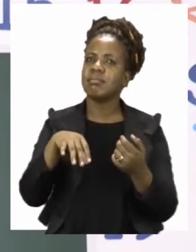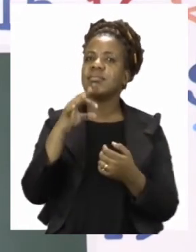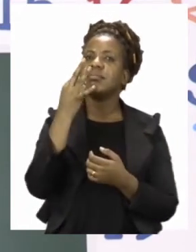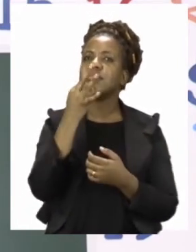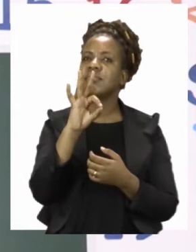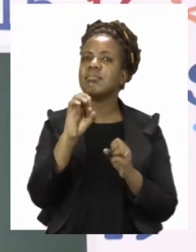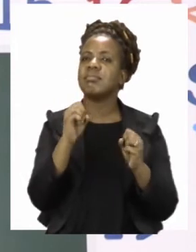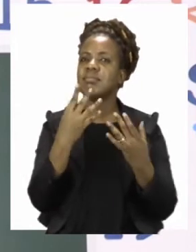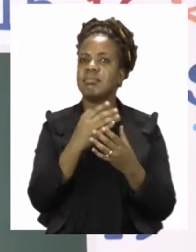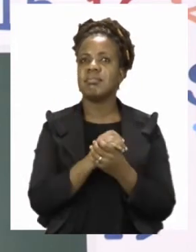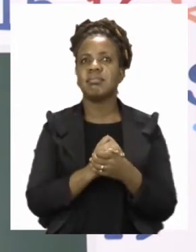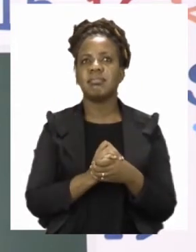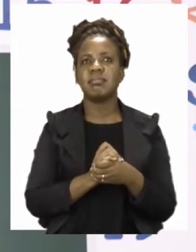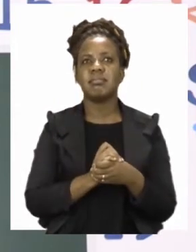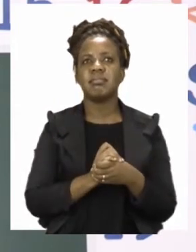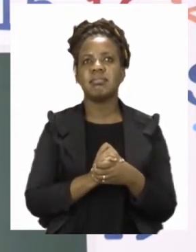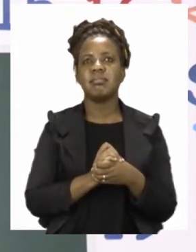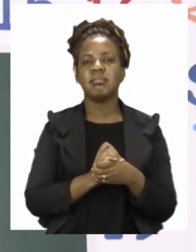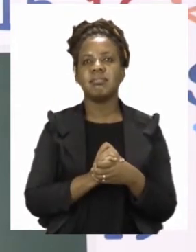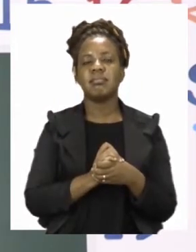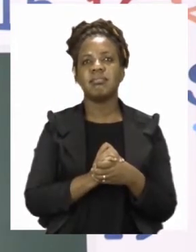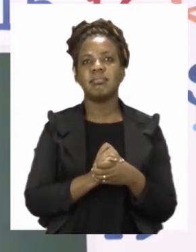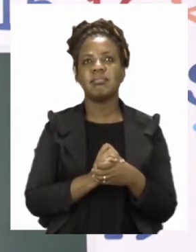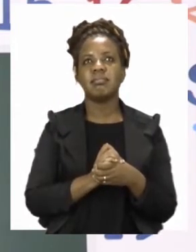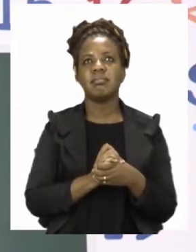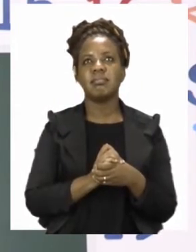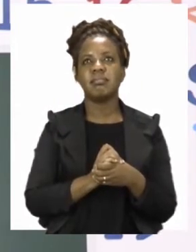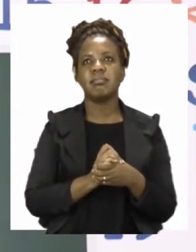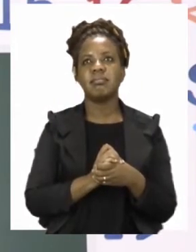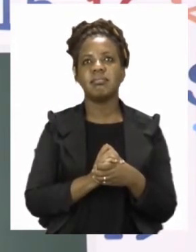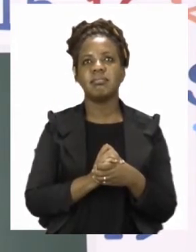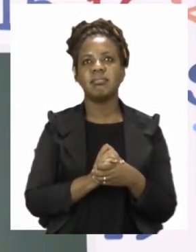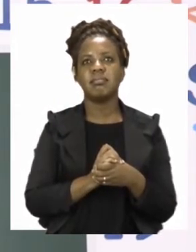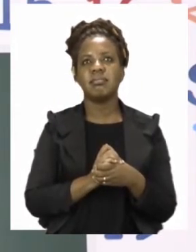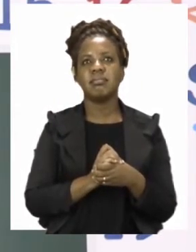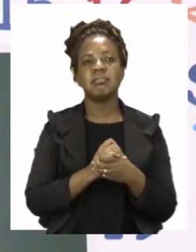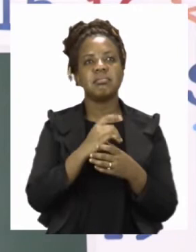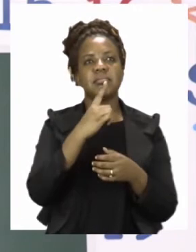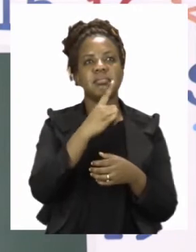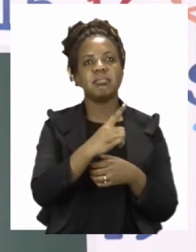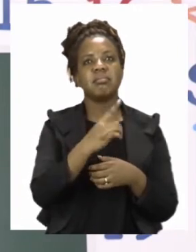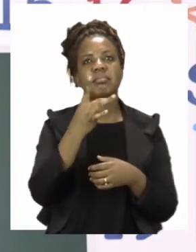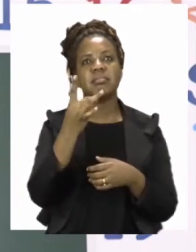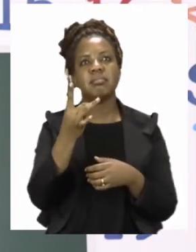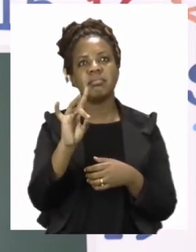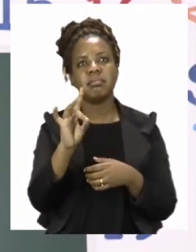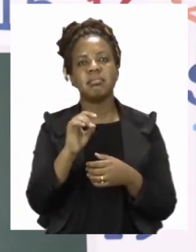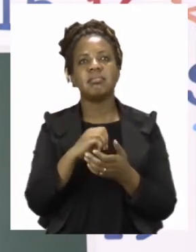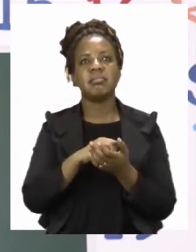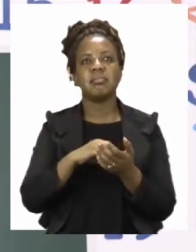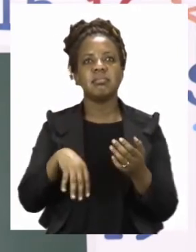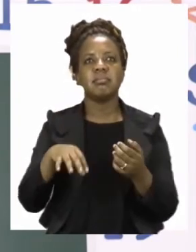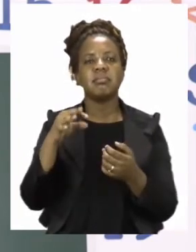are going to start from our units going this way, and remember we are subtracting. So we